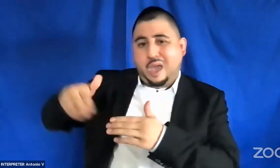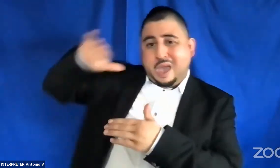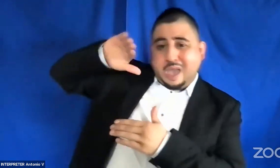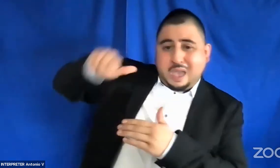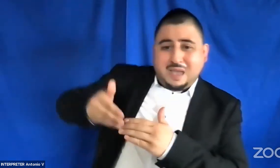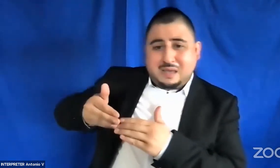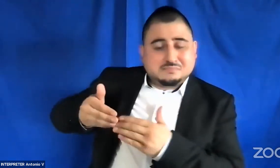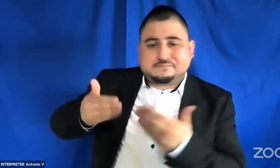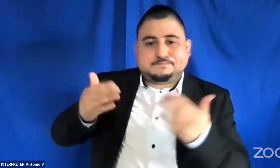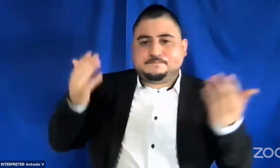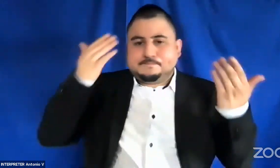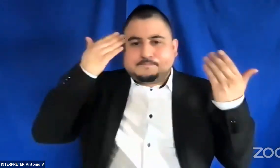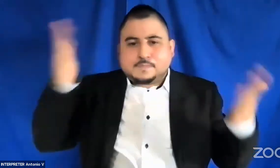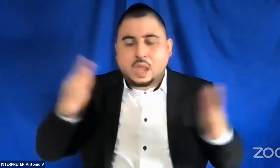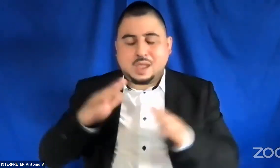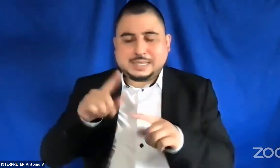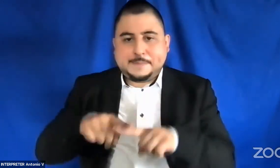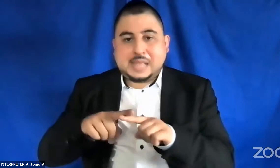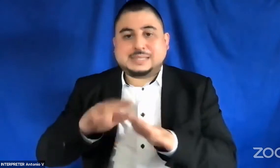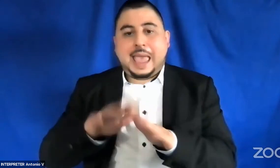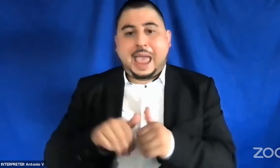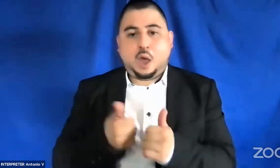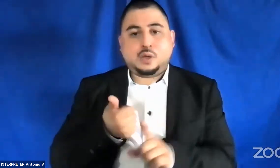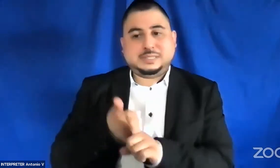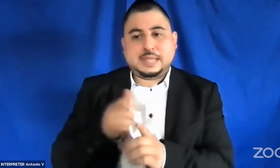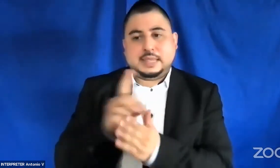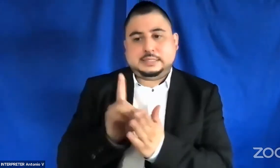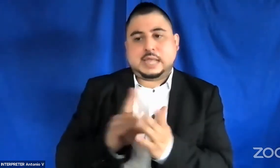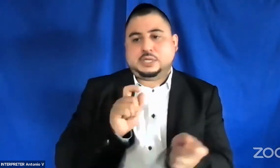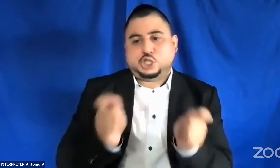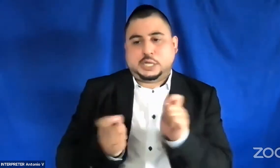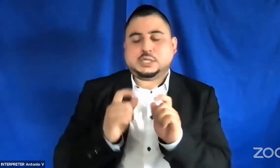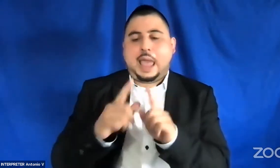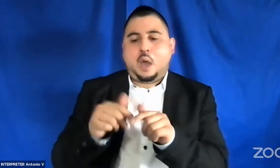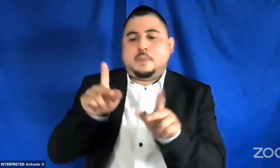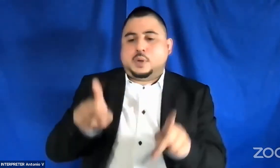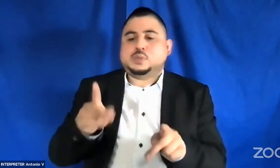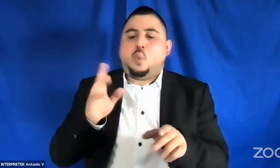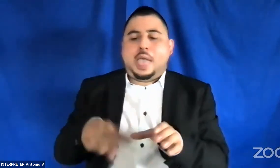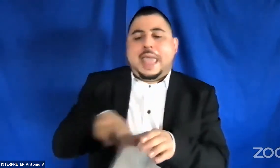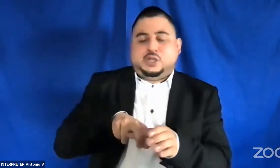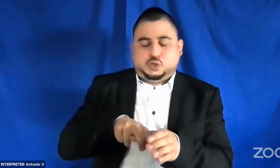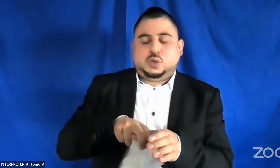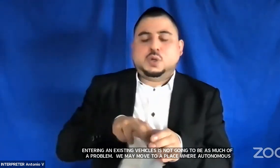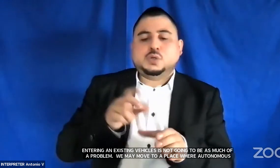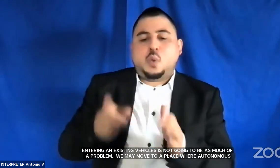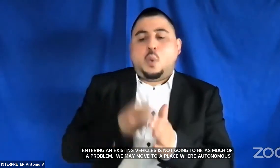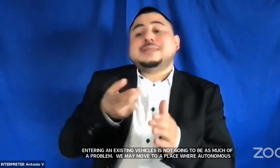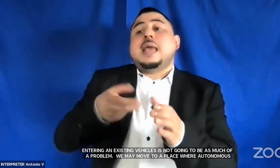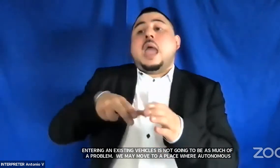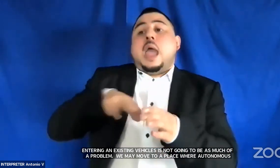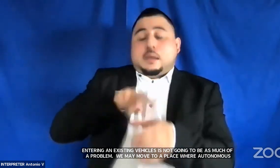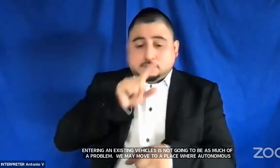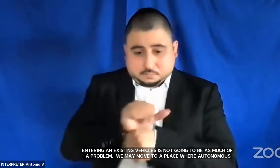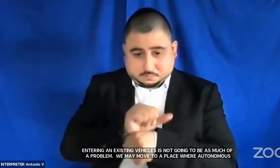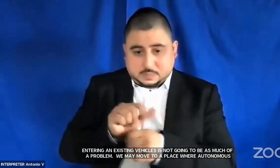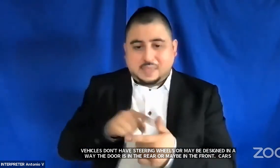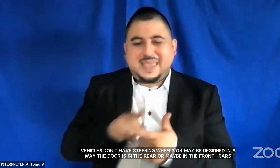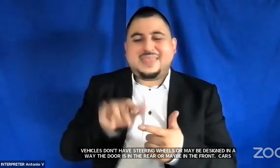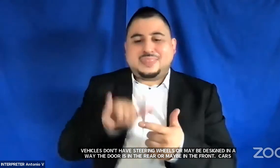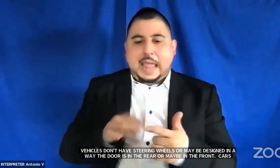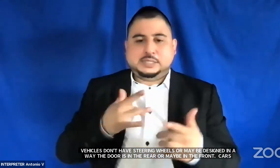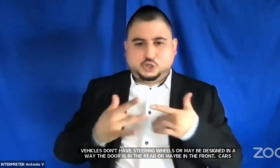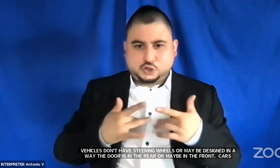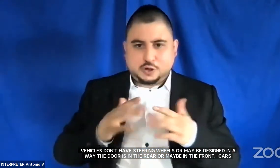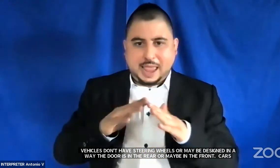enter the vehicle once the vehicle design changes. So once the person's in the vehicle, though, that is a concern. How